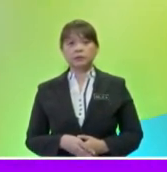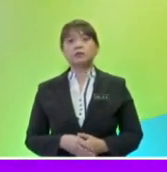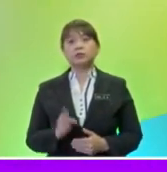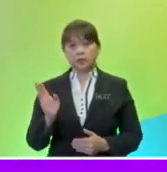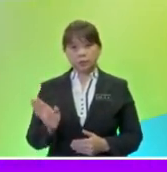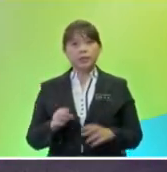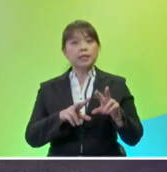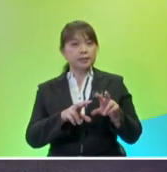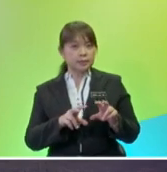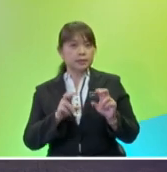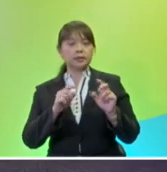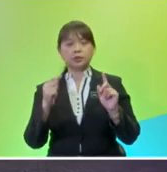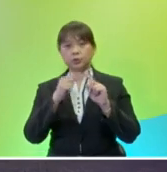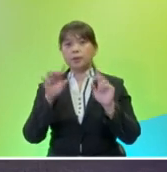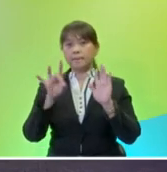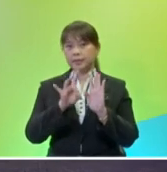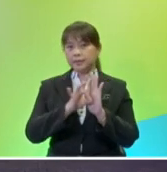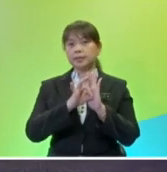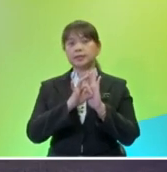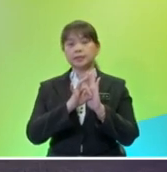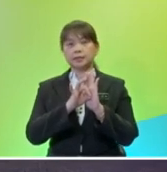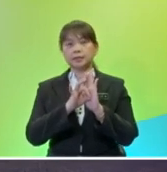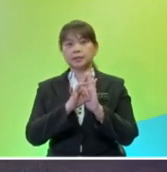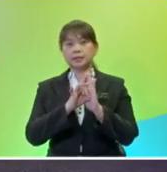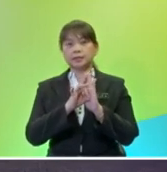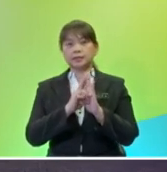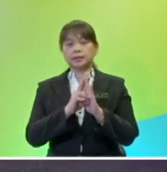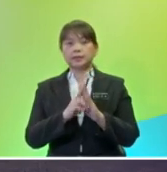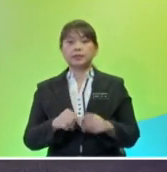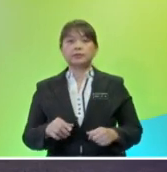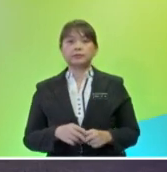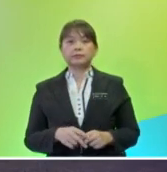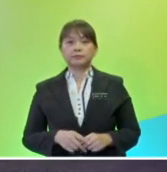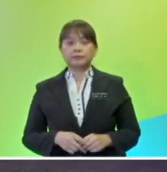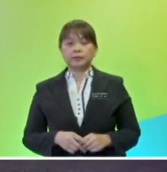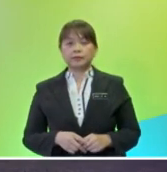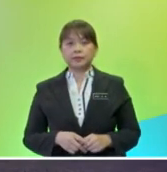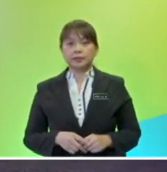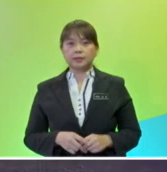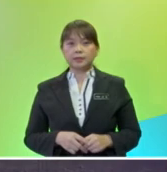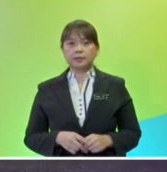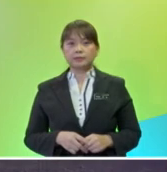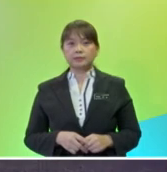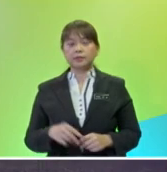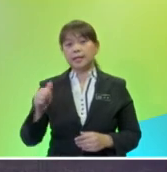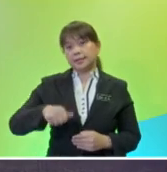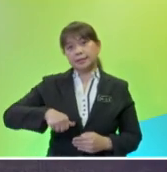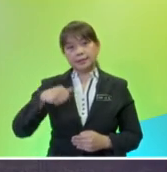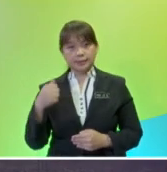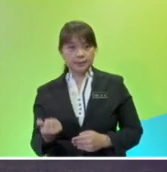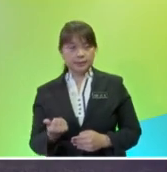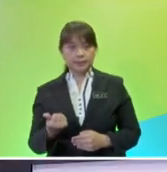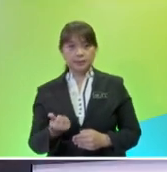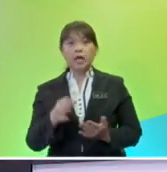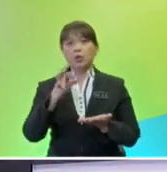attracted to magnets. All right, here you go, teacher Nina. Okay. I'm gonna try with there's another coin, but this is